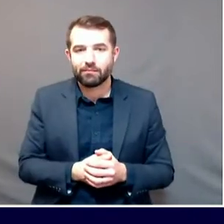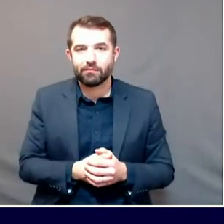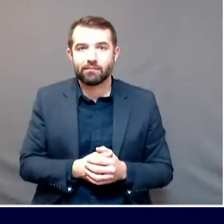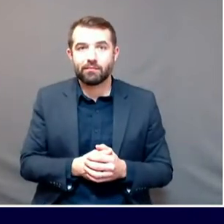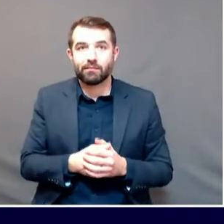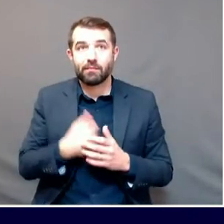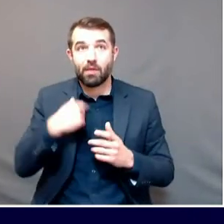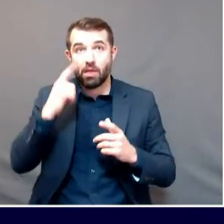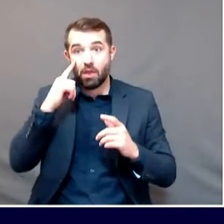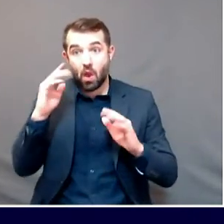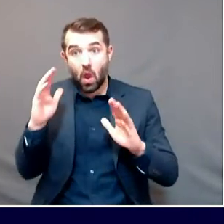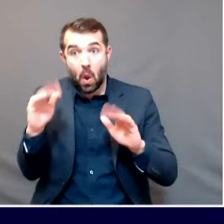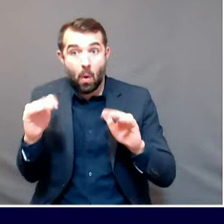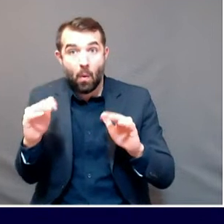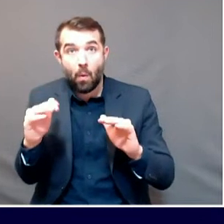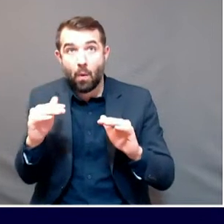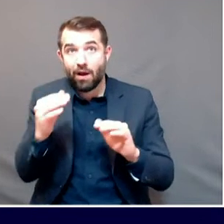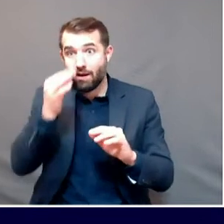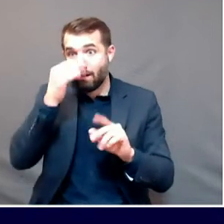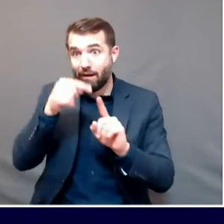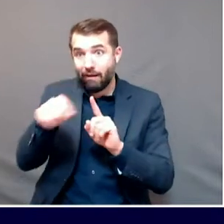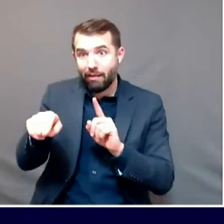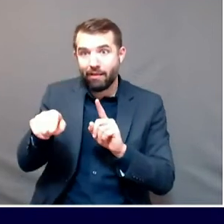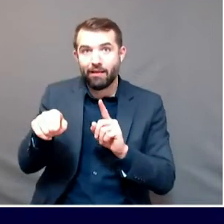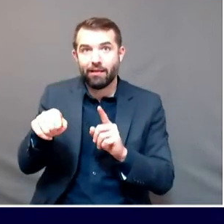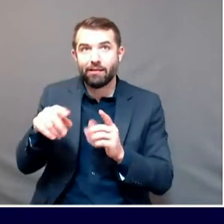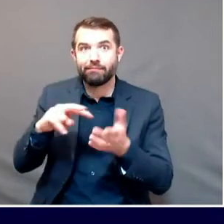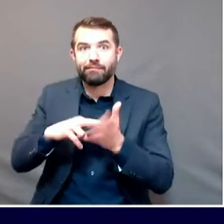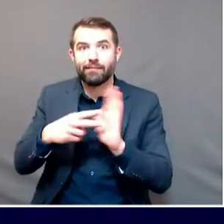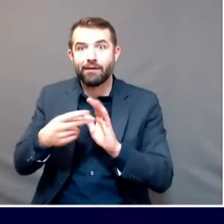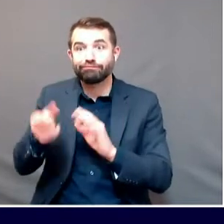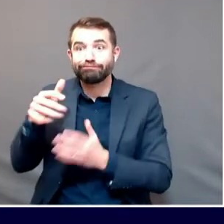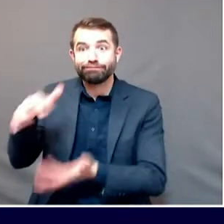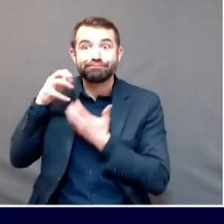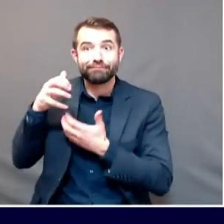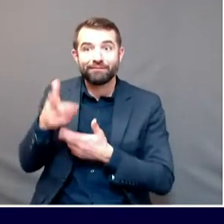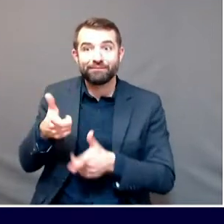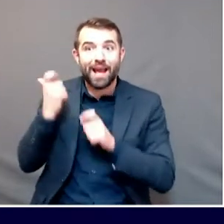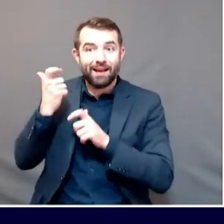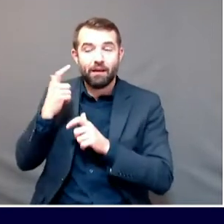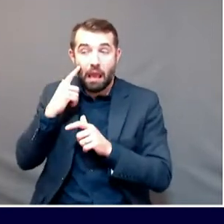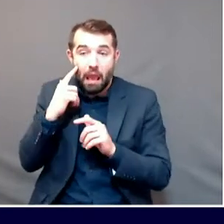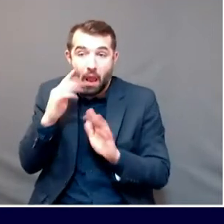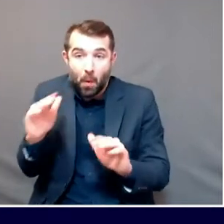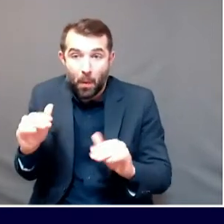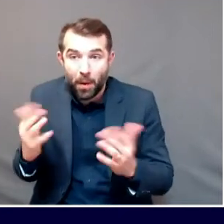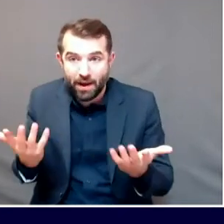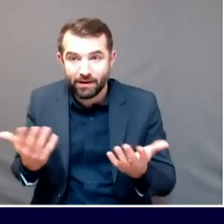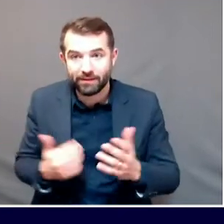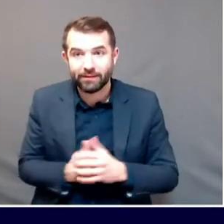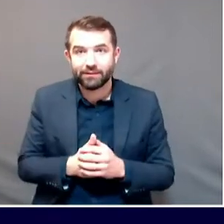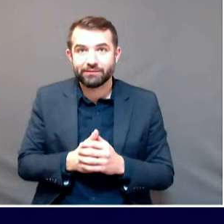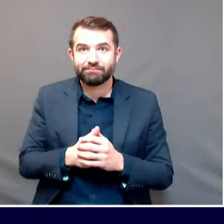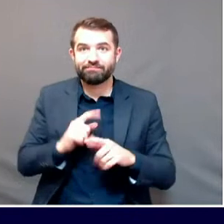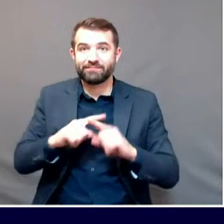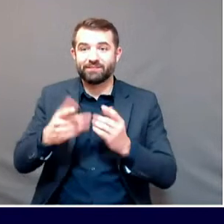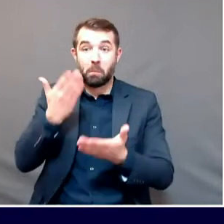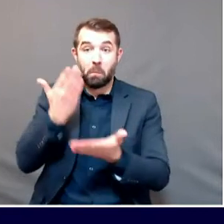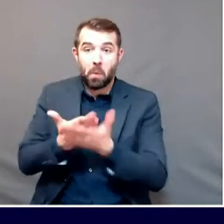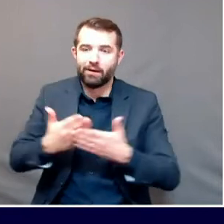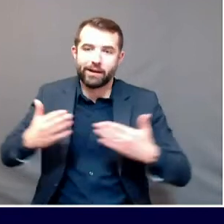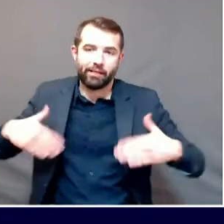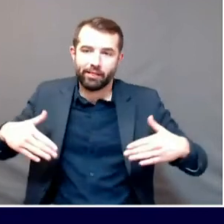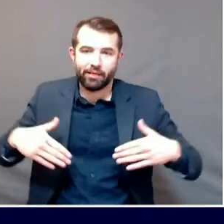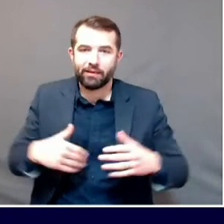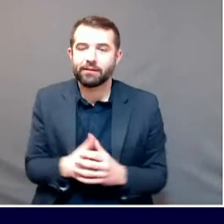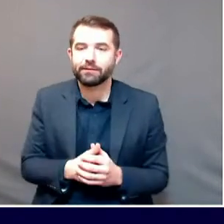to me that we would be receiving it sooner rather than later as a result of that physical proximity. Okay, thanks. And